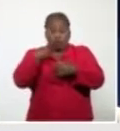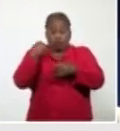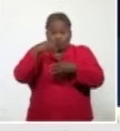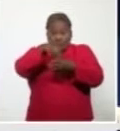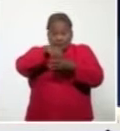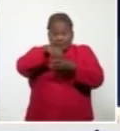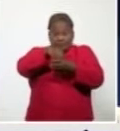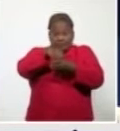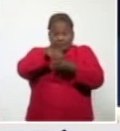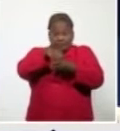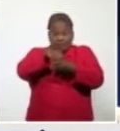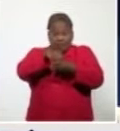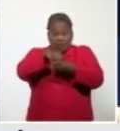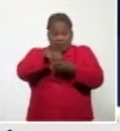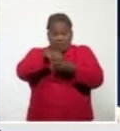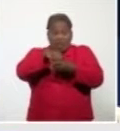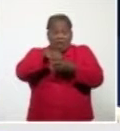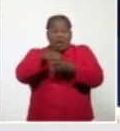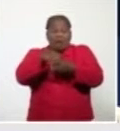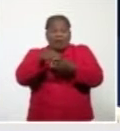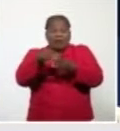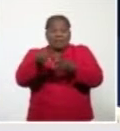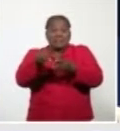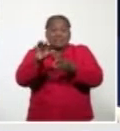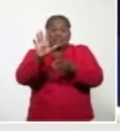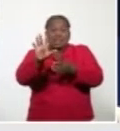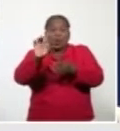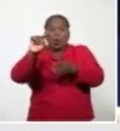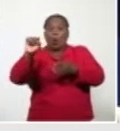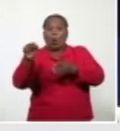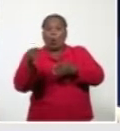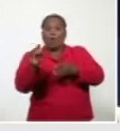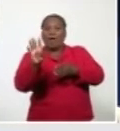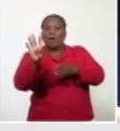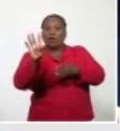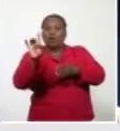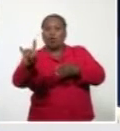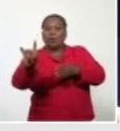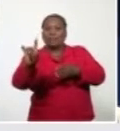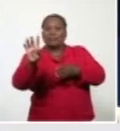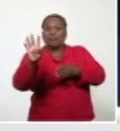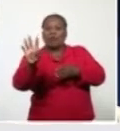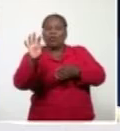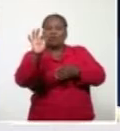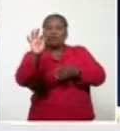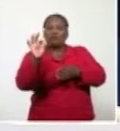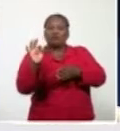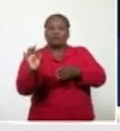5.94%, and Cuba is in the 15th place